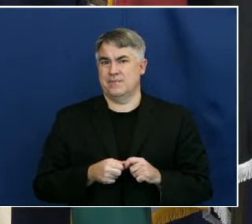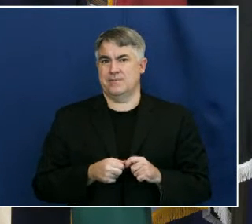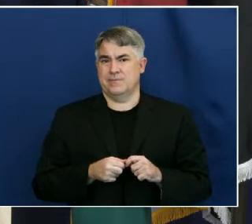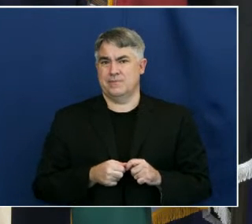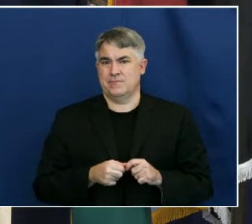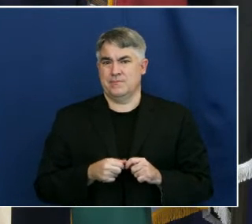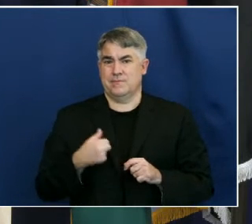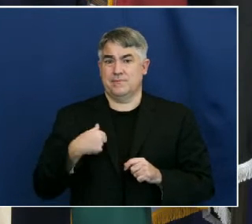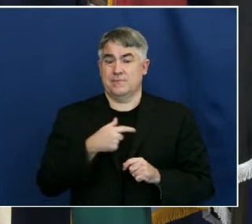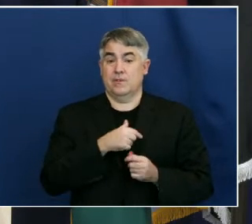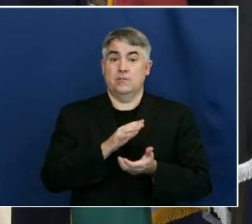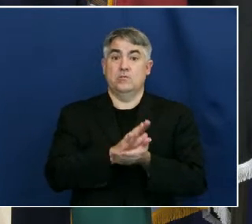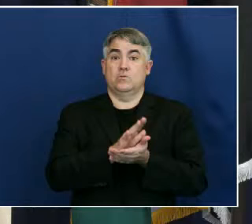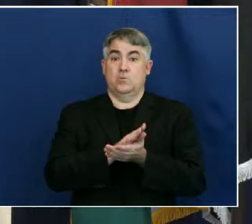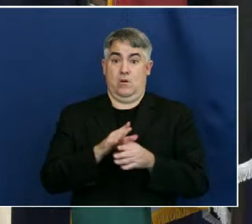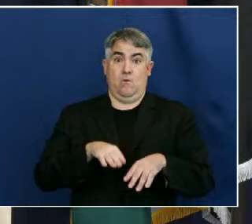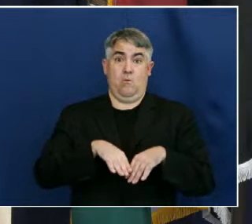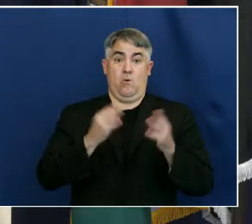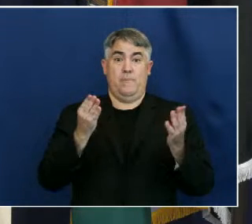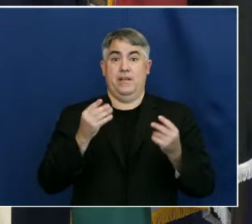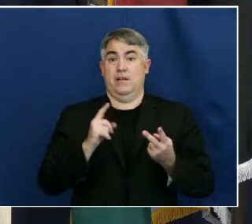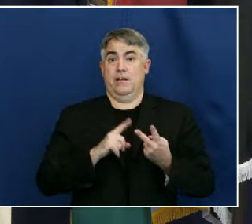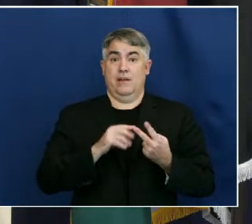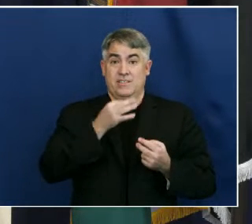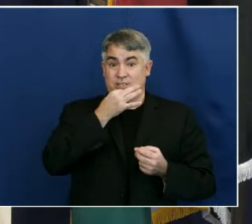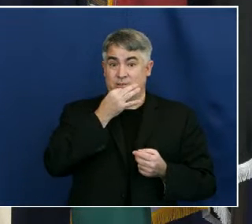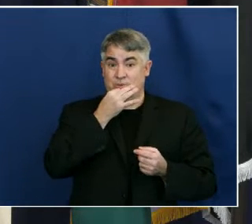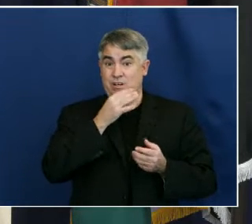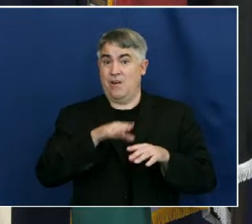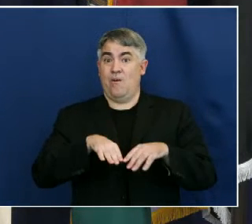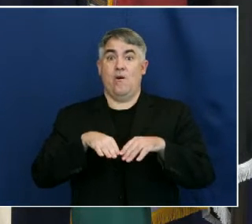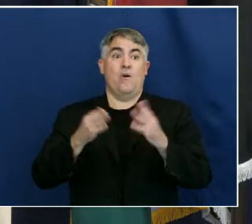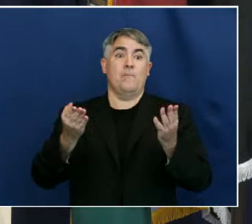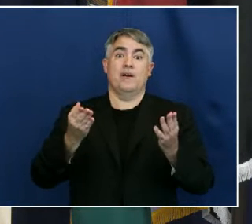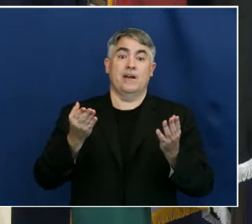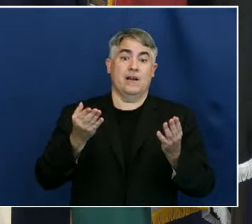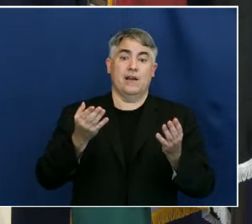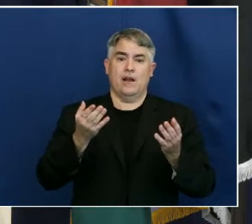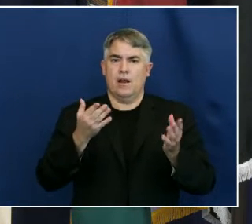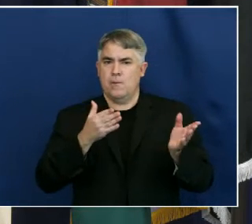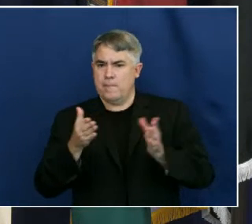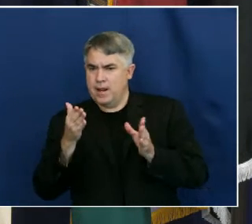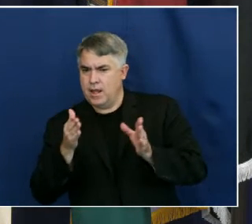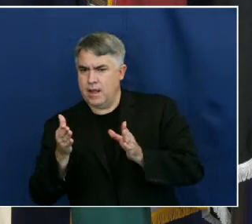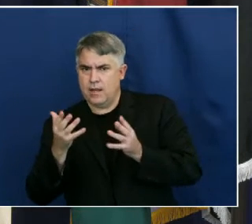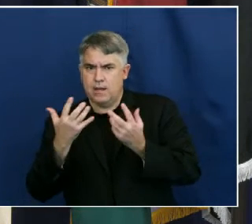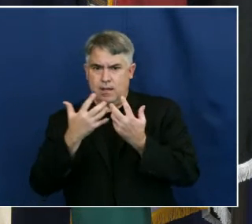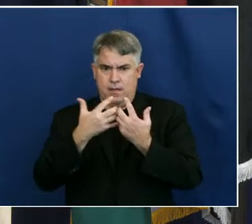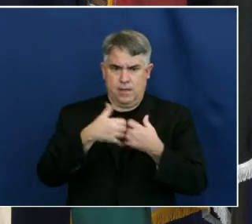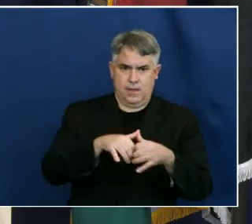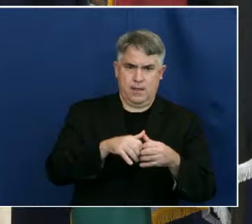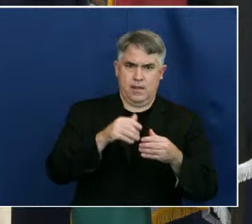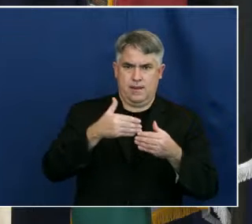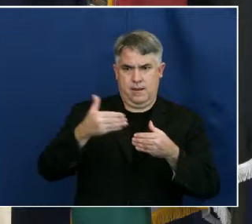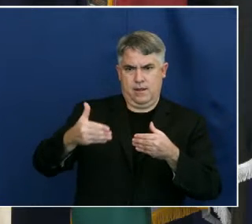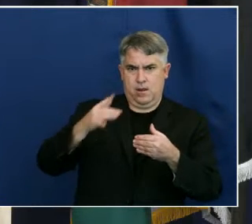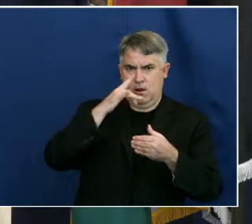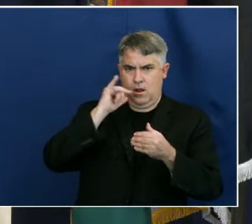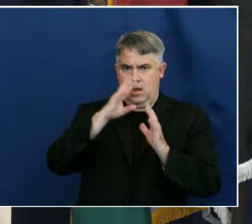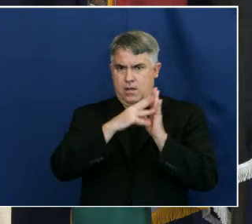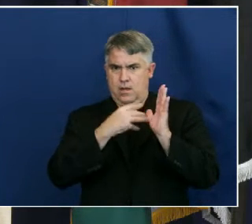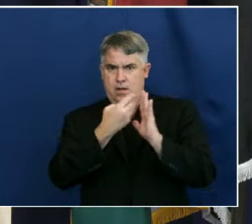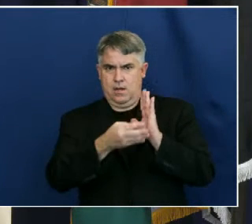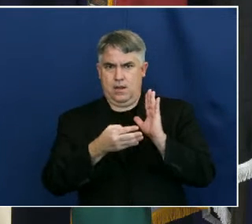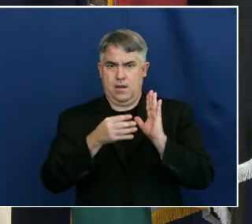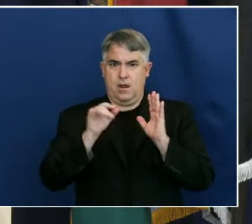open, plan to reopen, and doing that crosswalk or mapping into those zip codes which have been adversely affected.